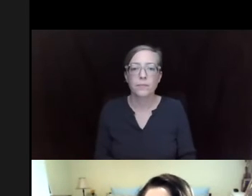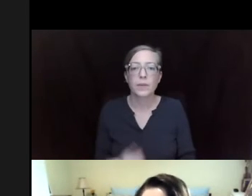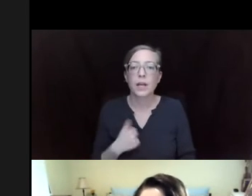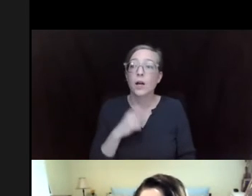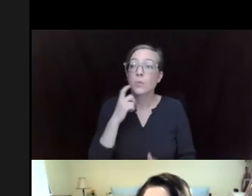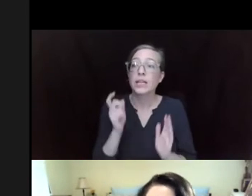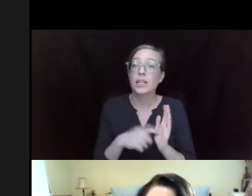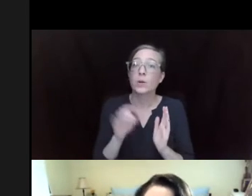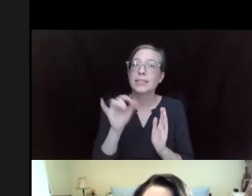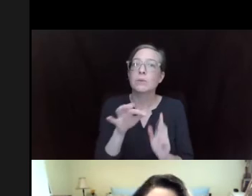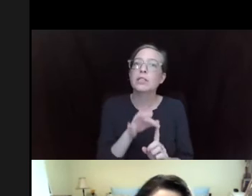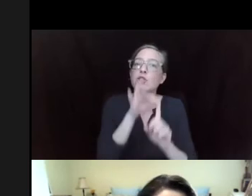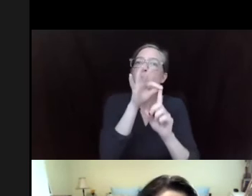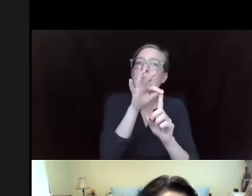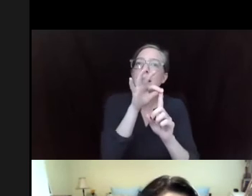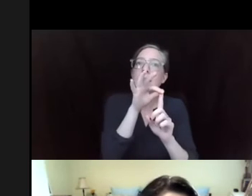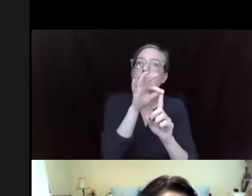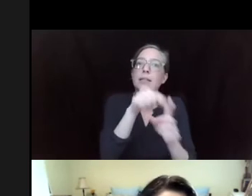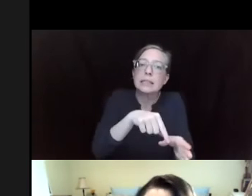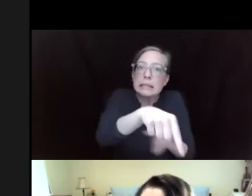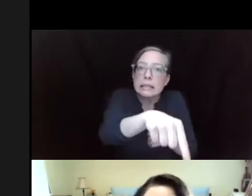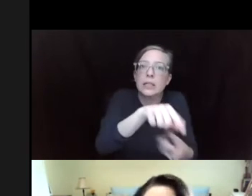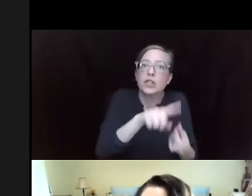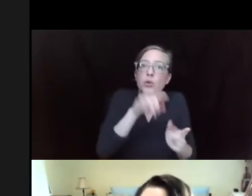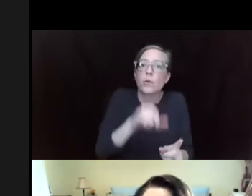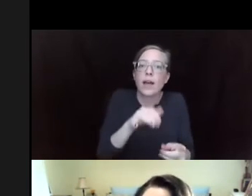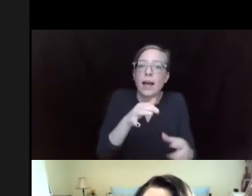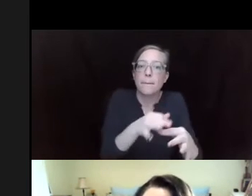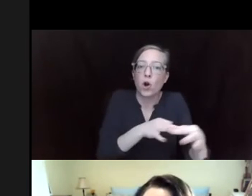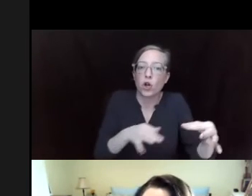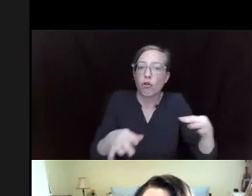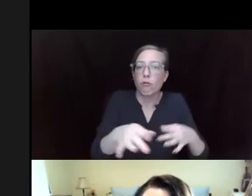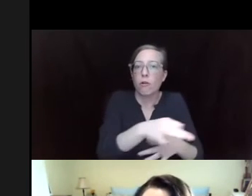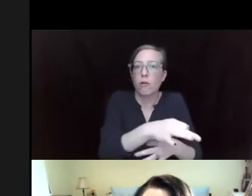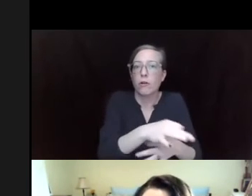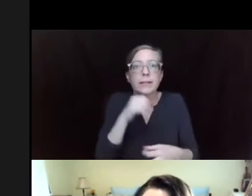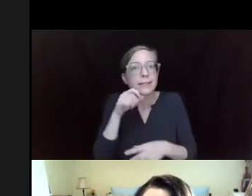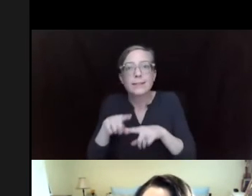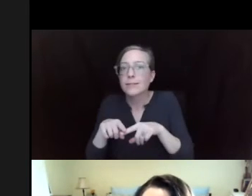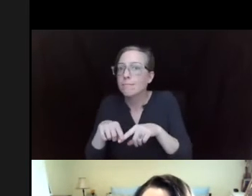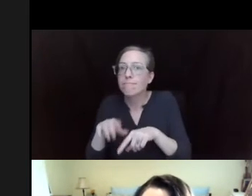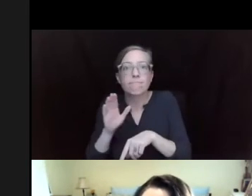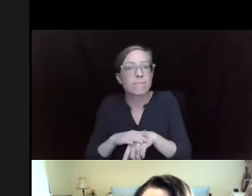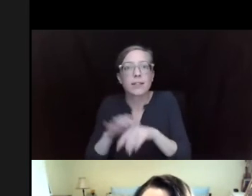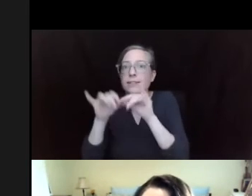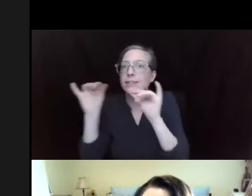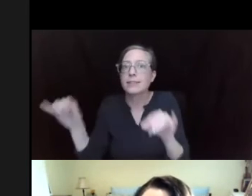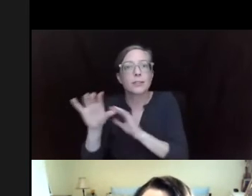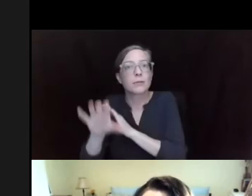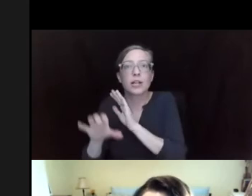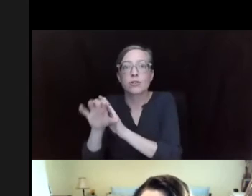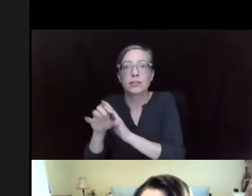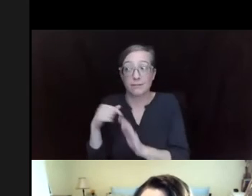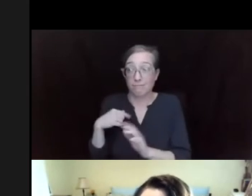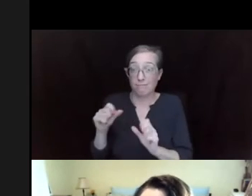particle because something that expression has right here, it doesn't depend on system characteristics. I can have a channel that has